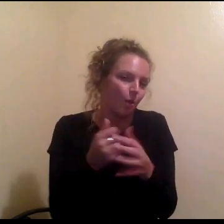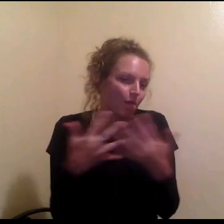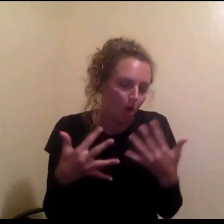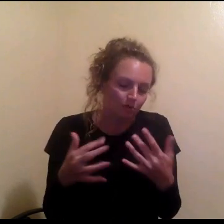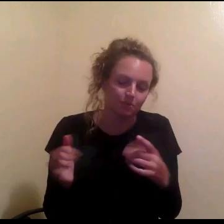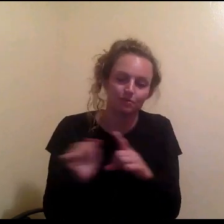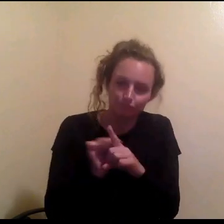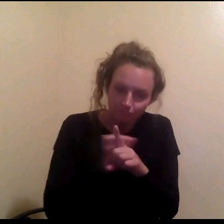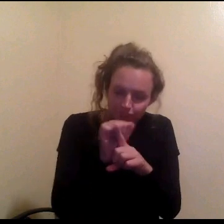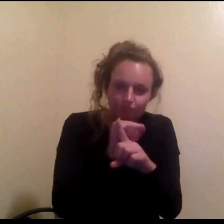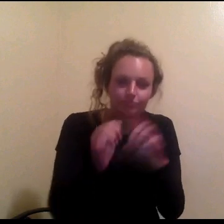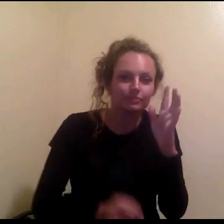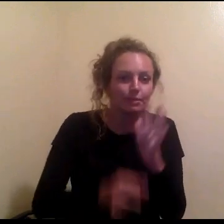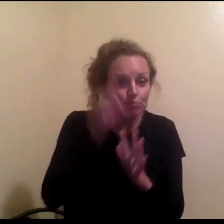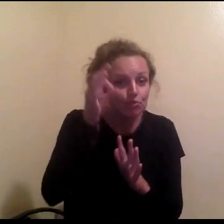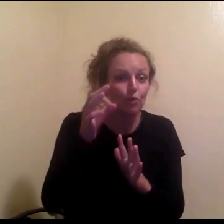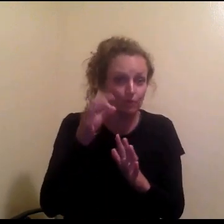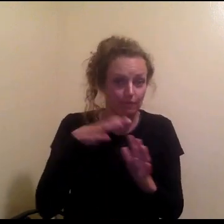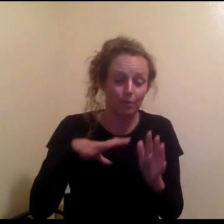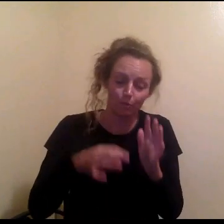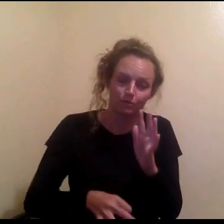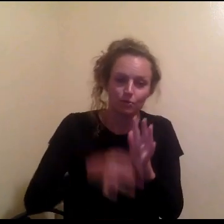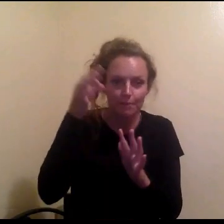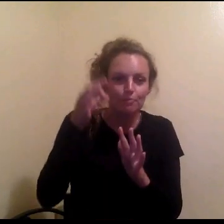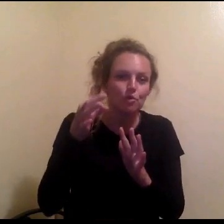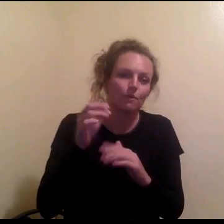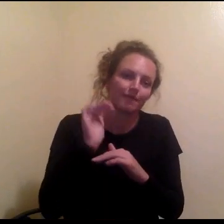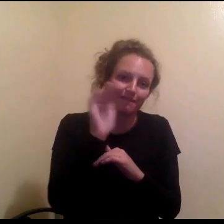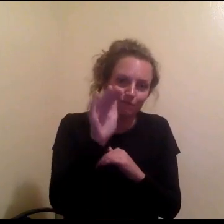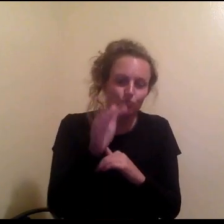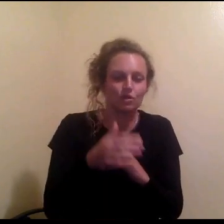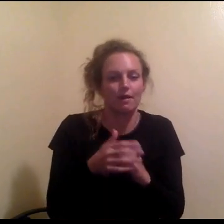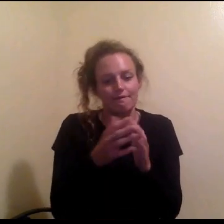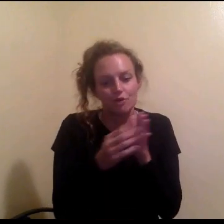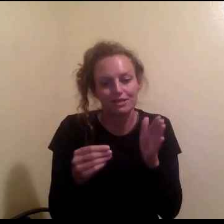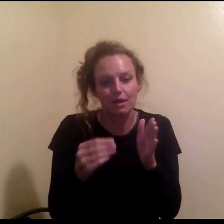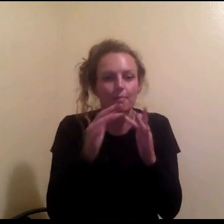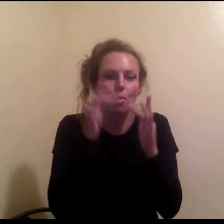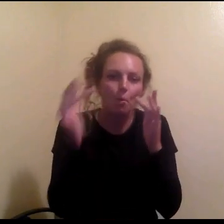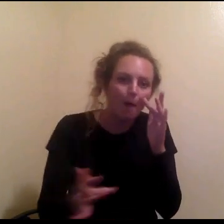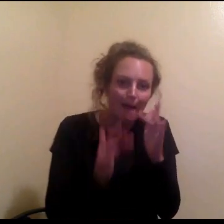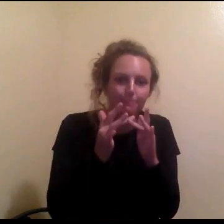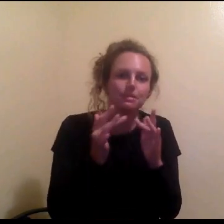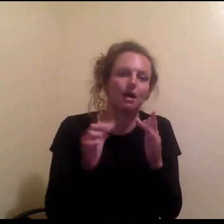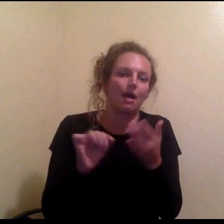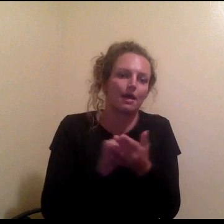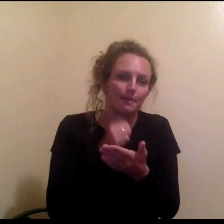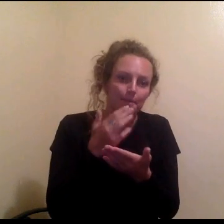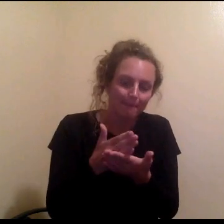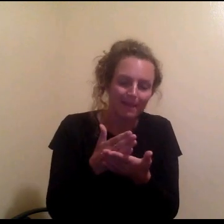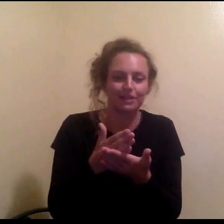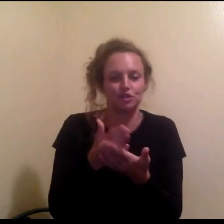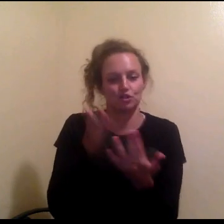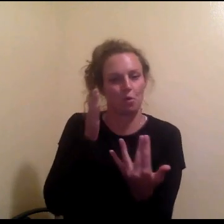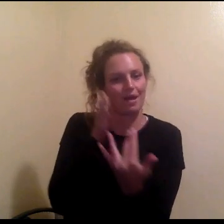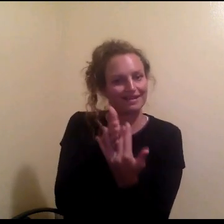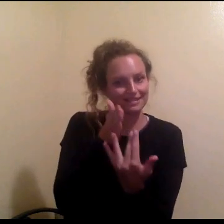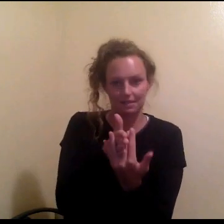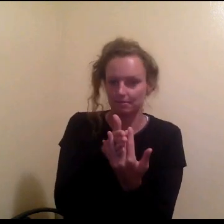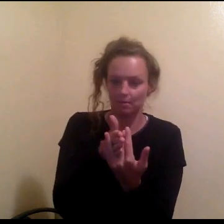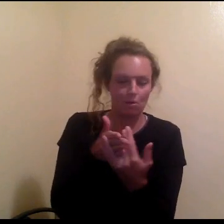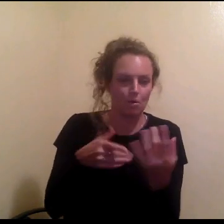on saving their, sorry about the language. It's now saving themselves from the legal, being a legal compliance. So it's